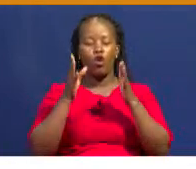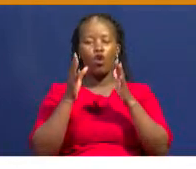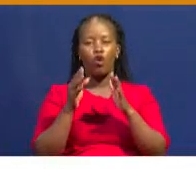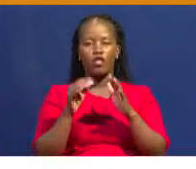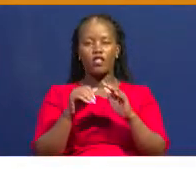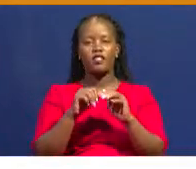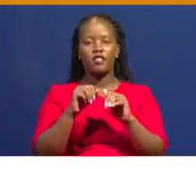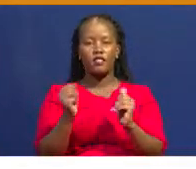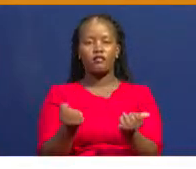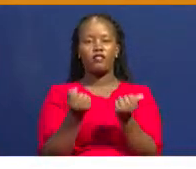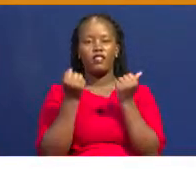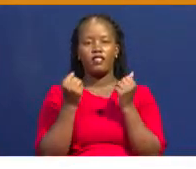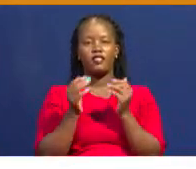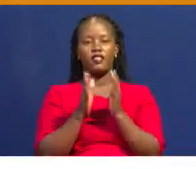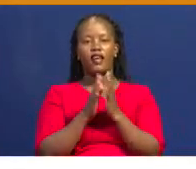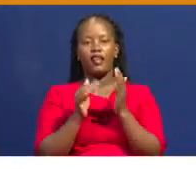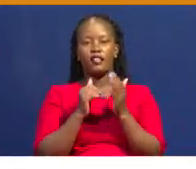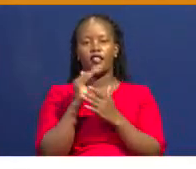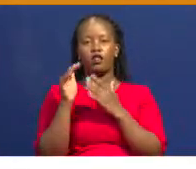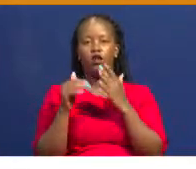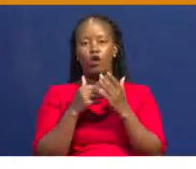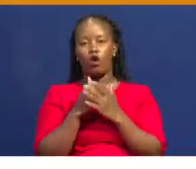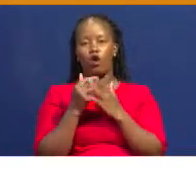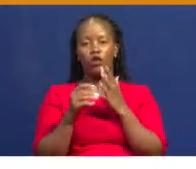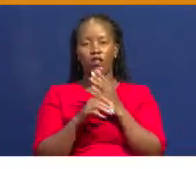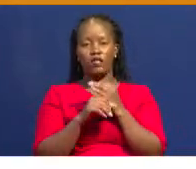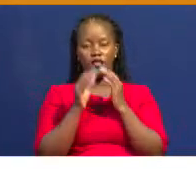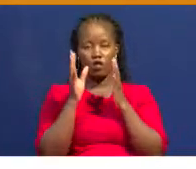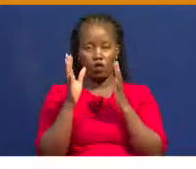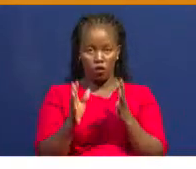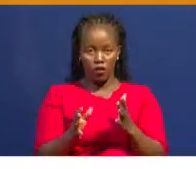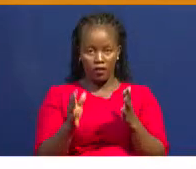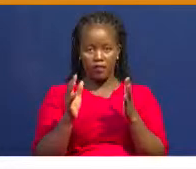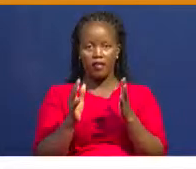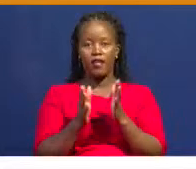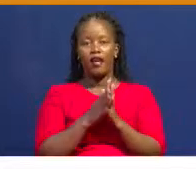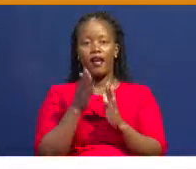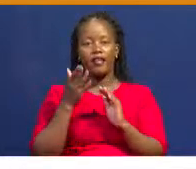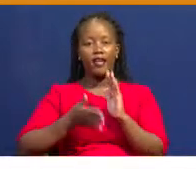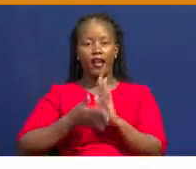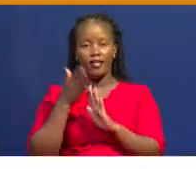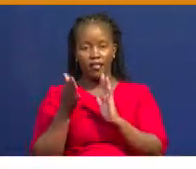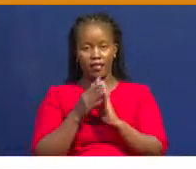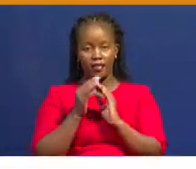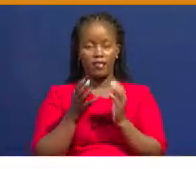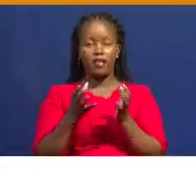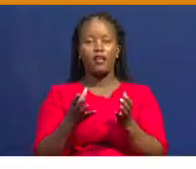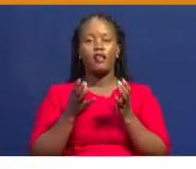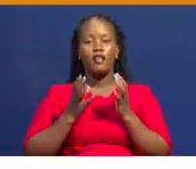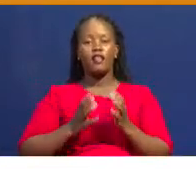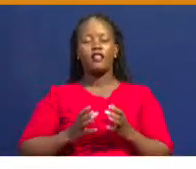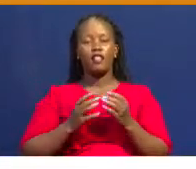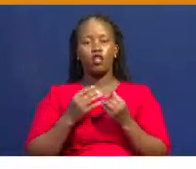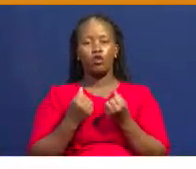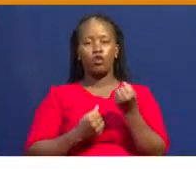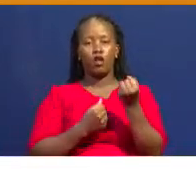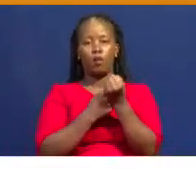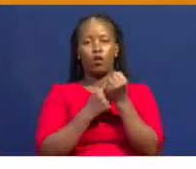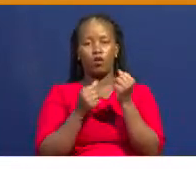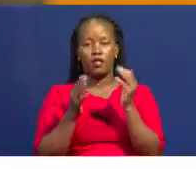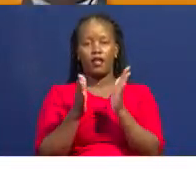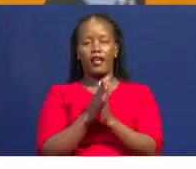incorporating all the stakeholders, agencies which are needed to support and achieve